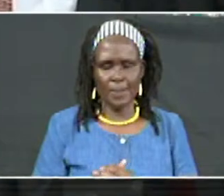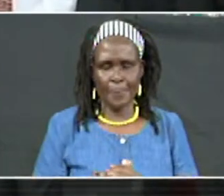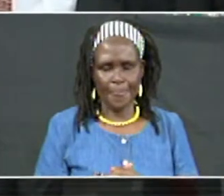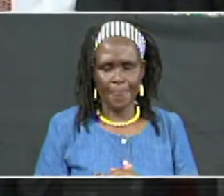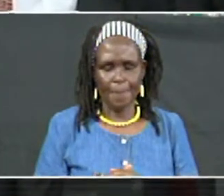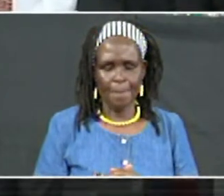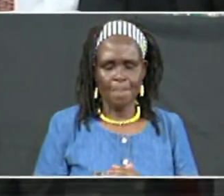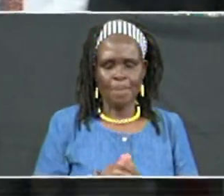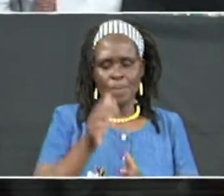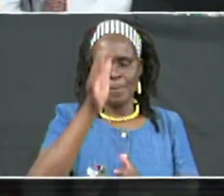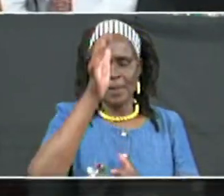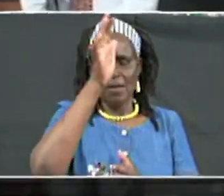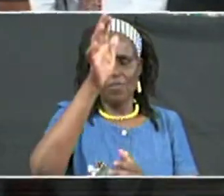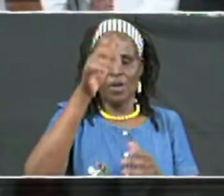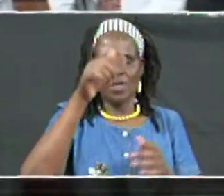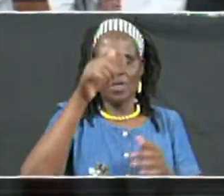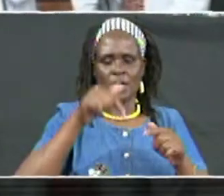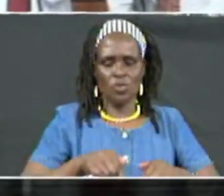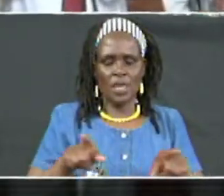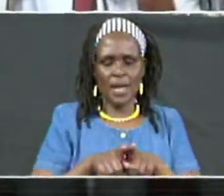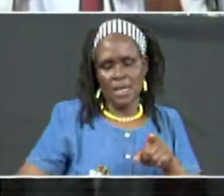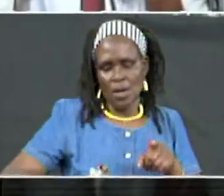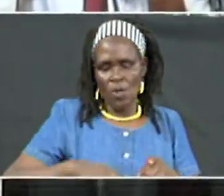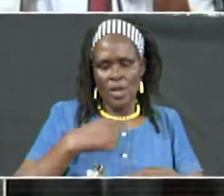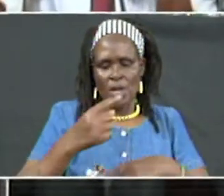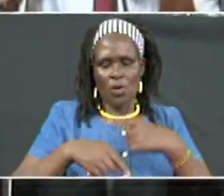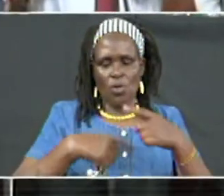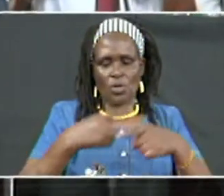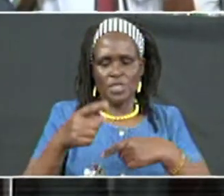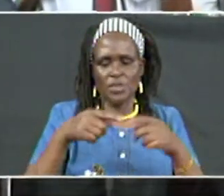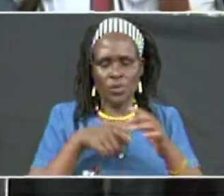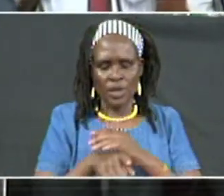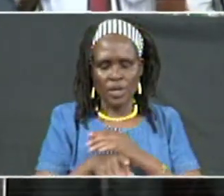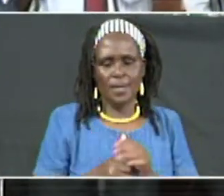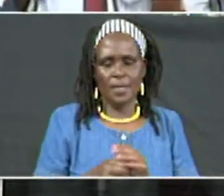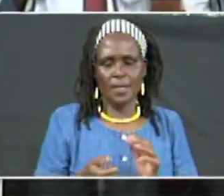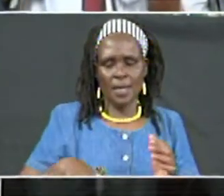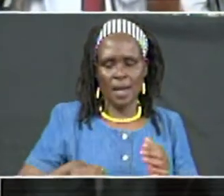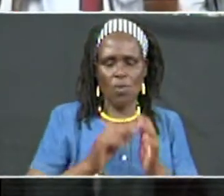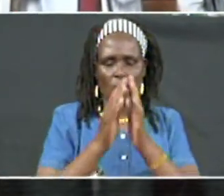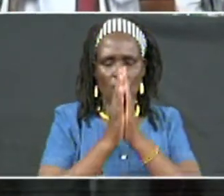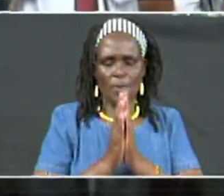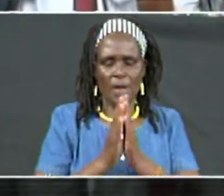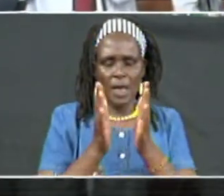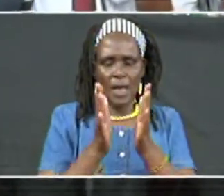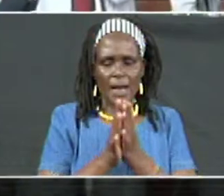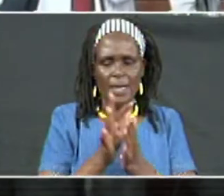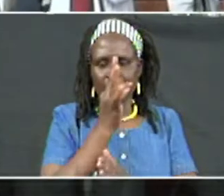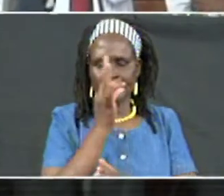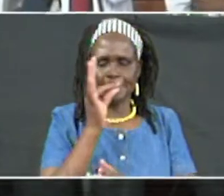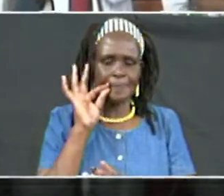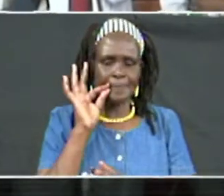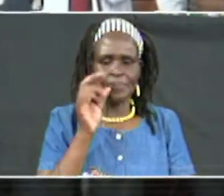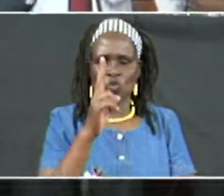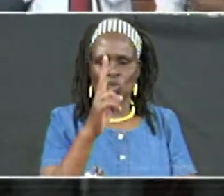Father, today as we continue in our prayer and fasting 21